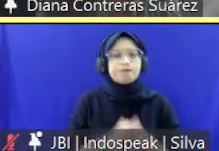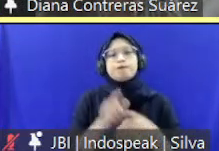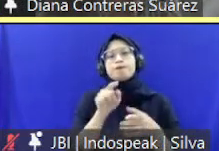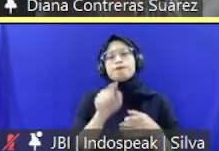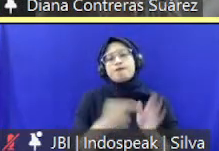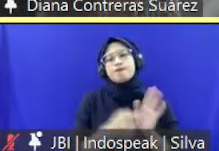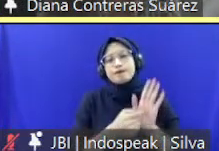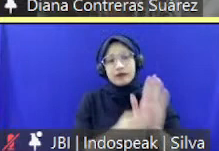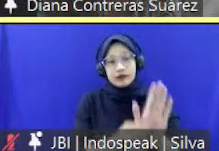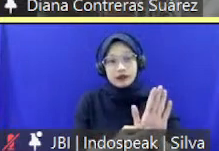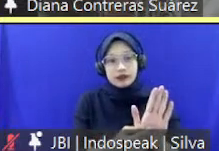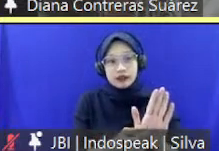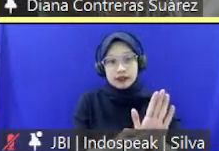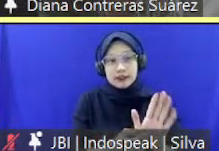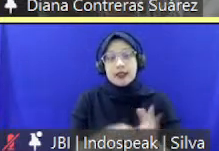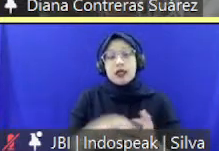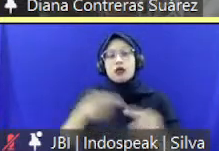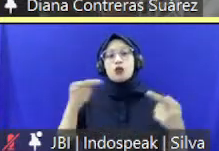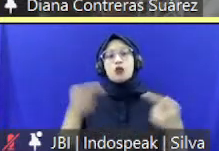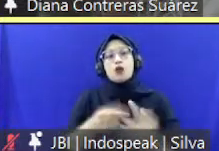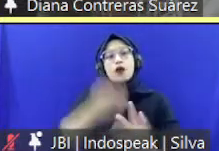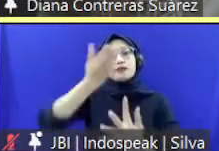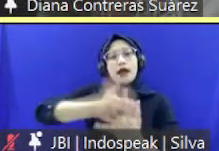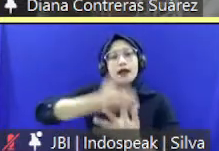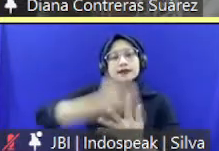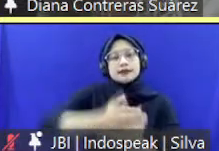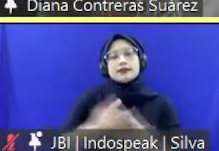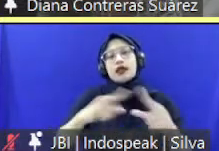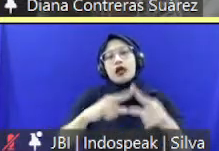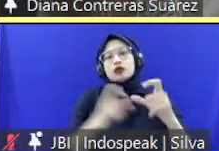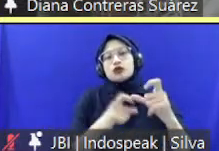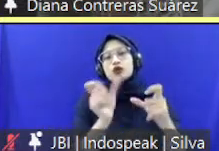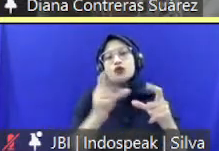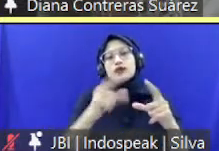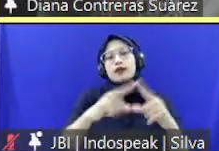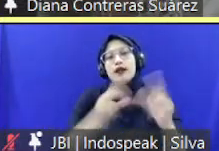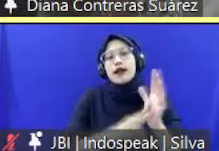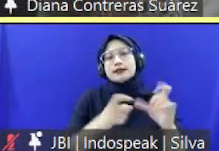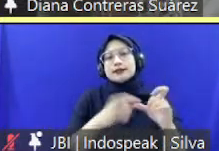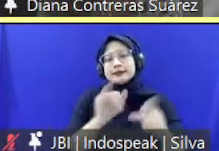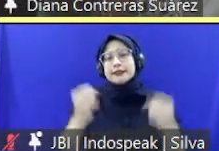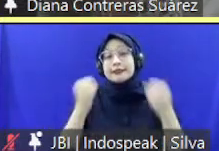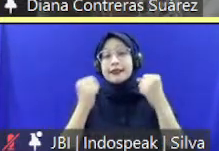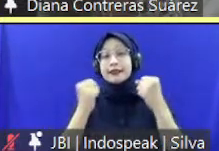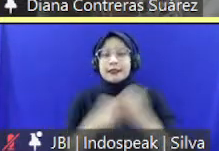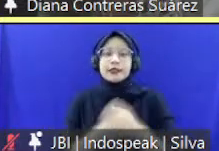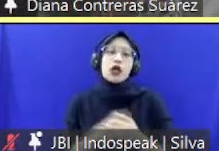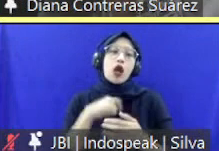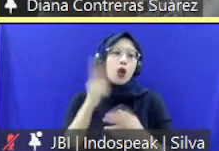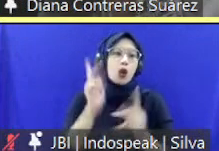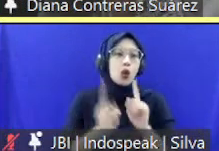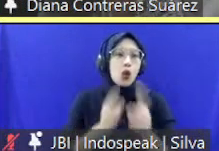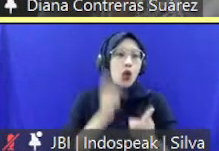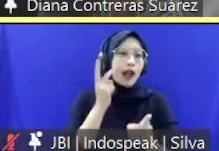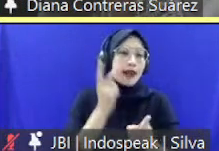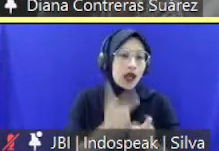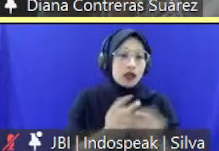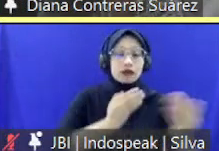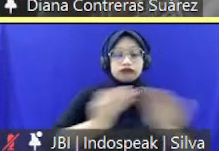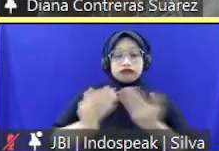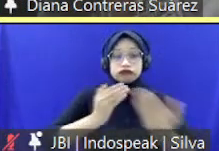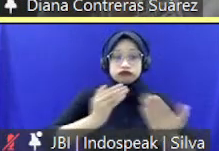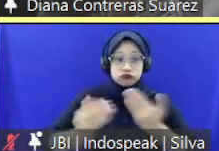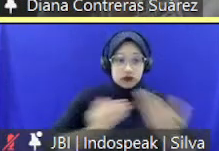what is the access to health insurance, and we find two things. One is that if you look at the levels of comparison between those who